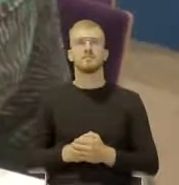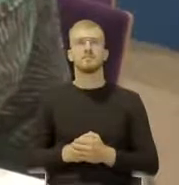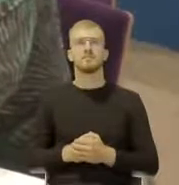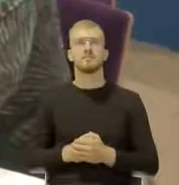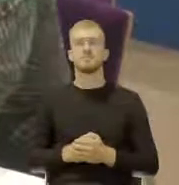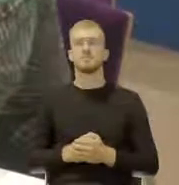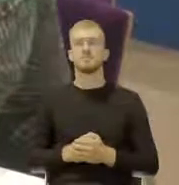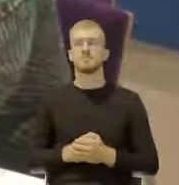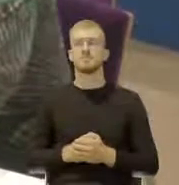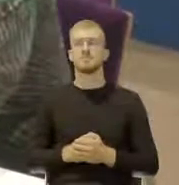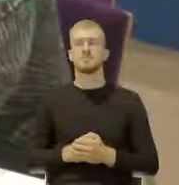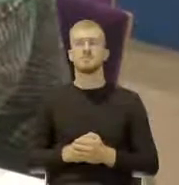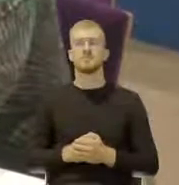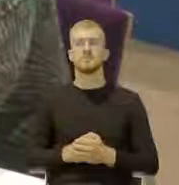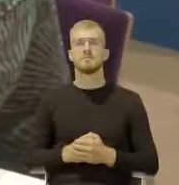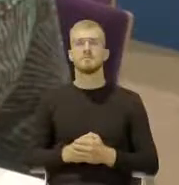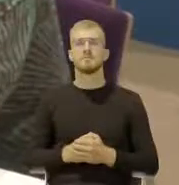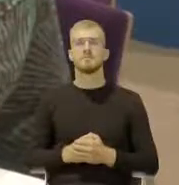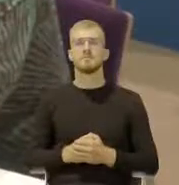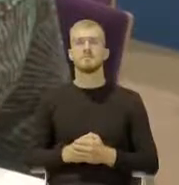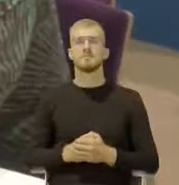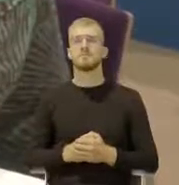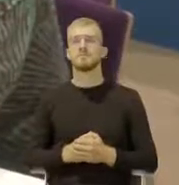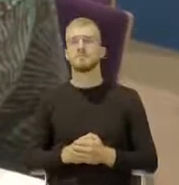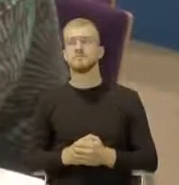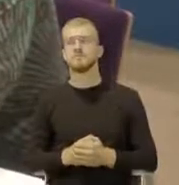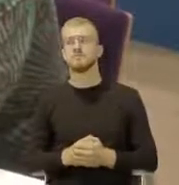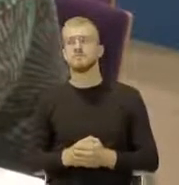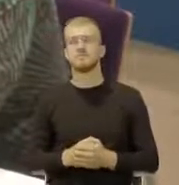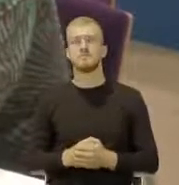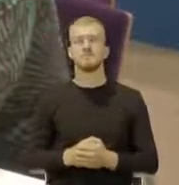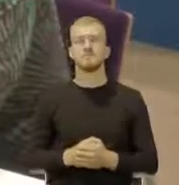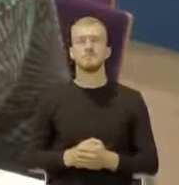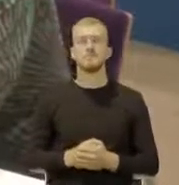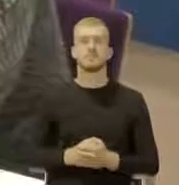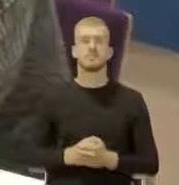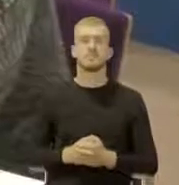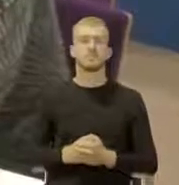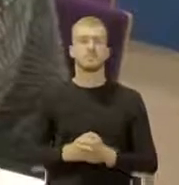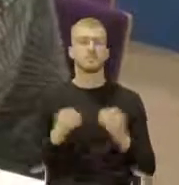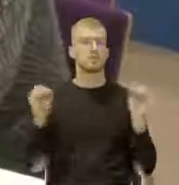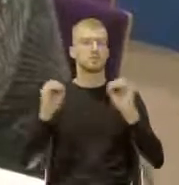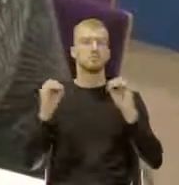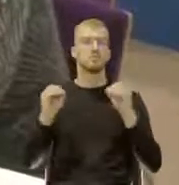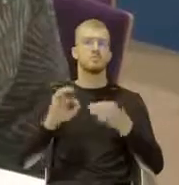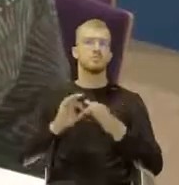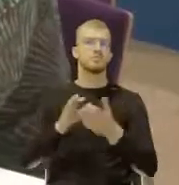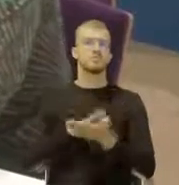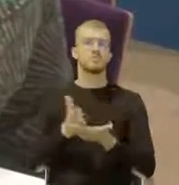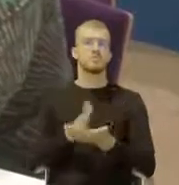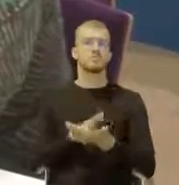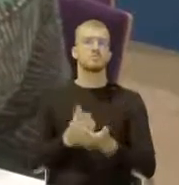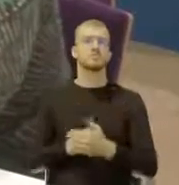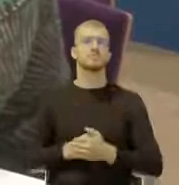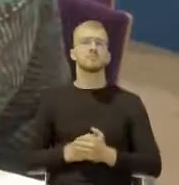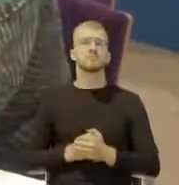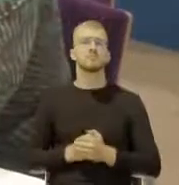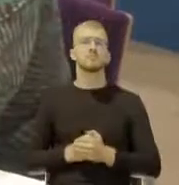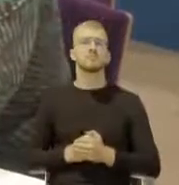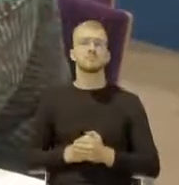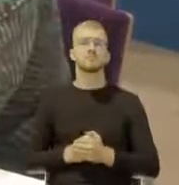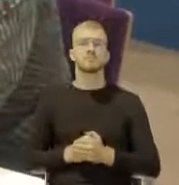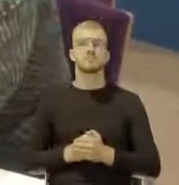portion of the afternoon. I think there are a lot of ideas for us to digest, a lot of deep and hard conversations to have over the next